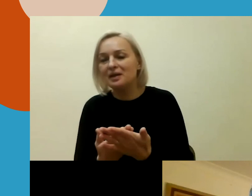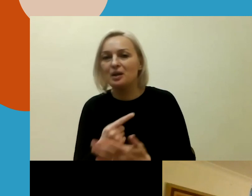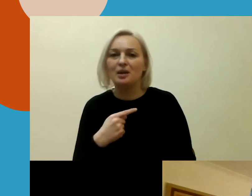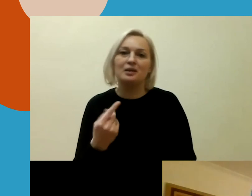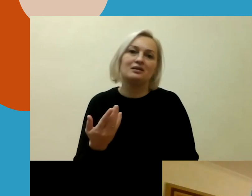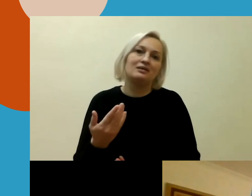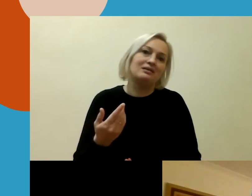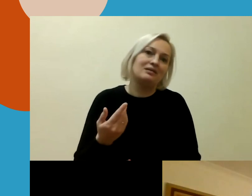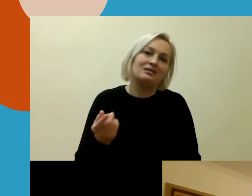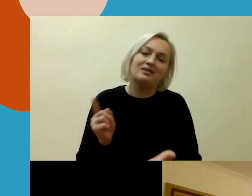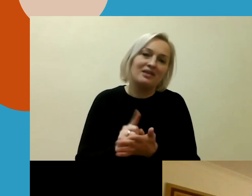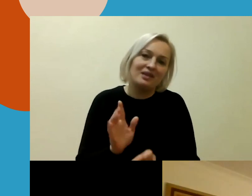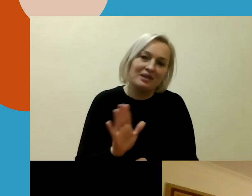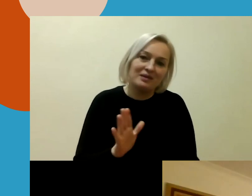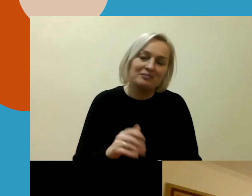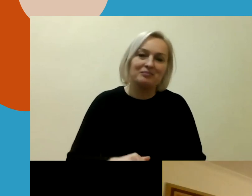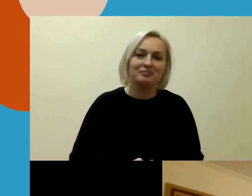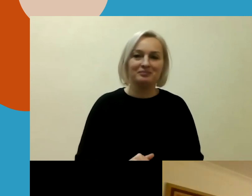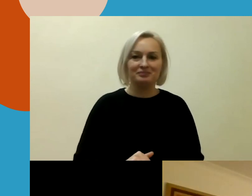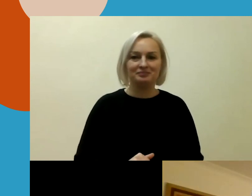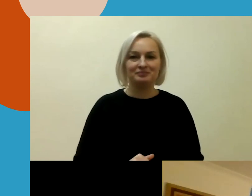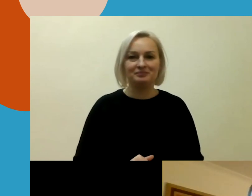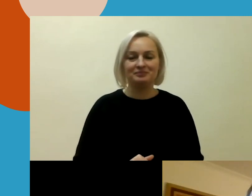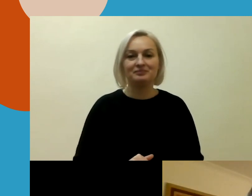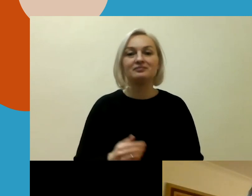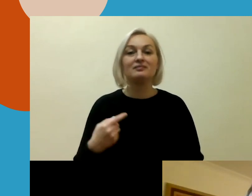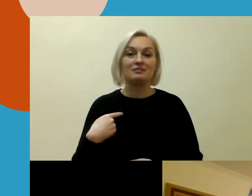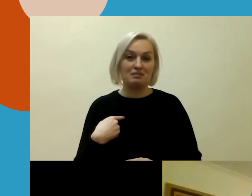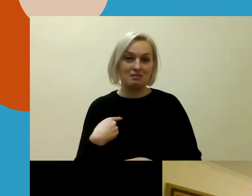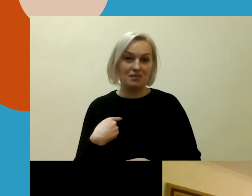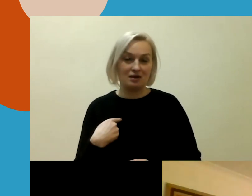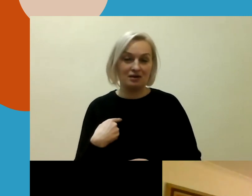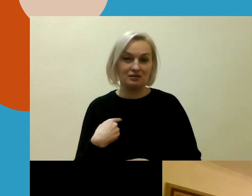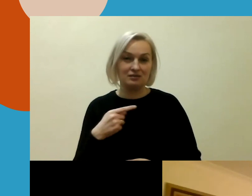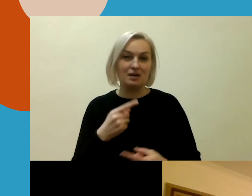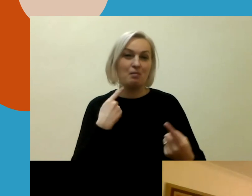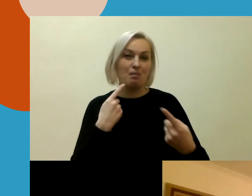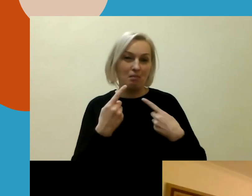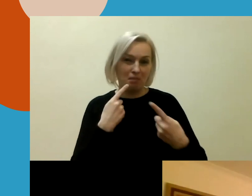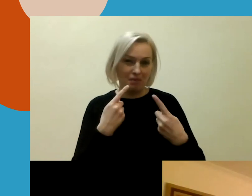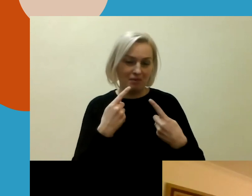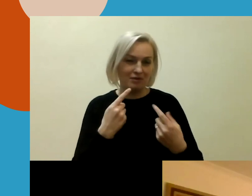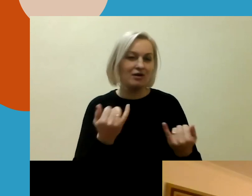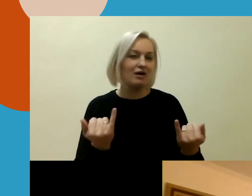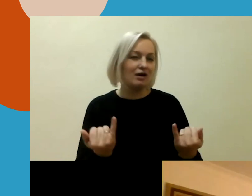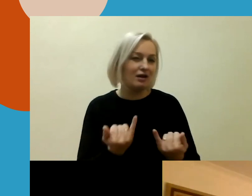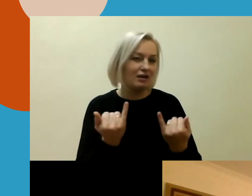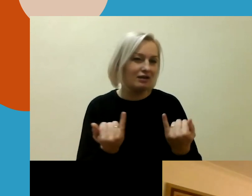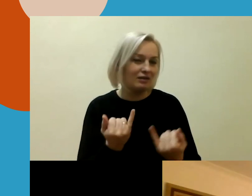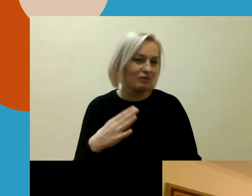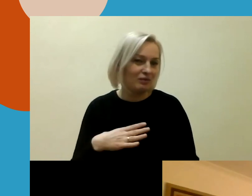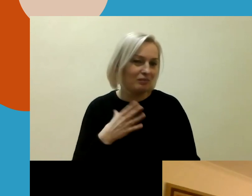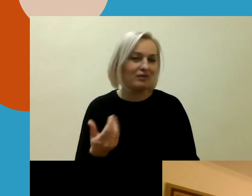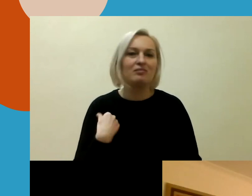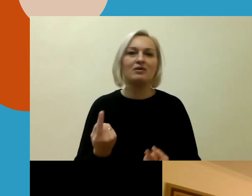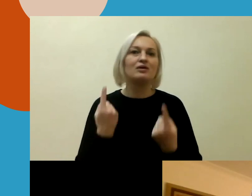it's a very. I found this a very interesting conversation. So it's a real privilege to listen to this. And I would like